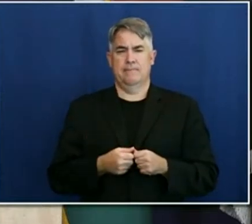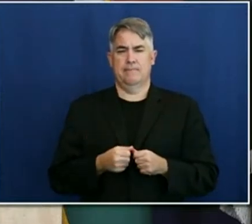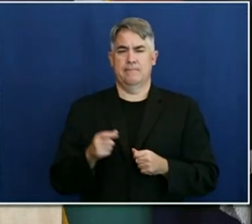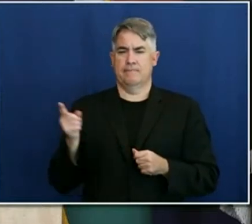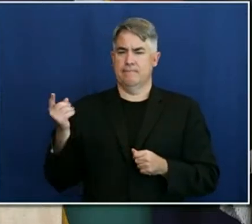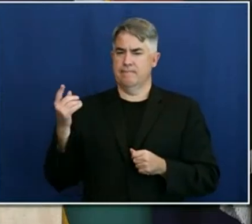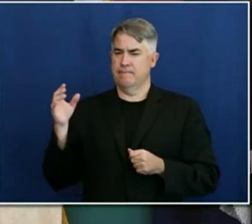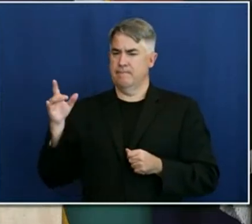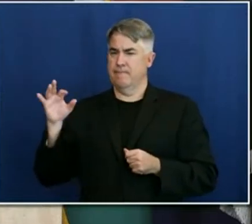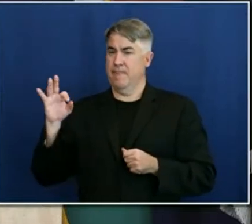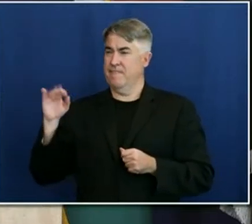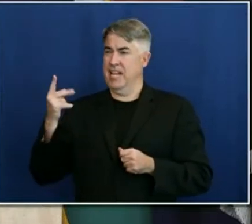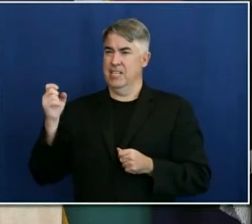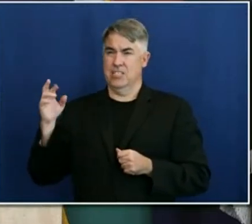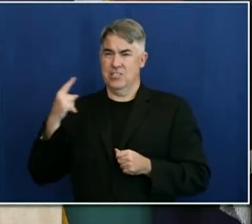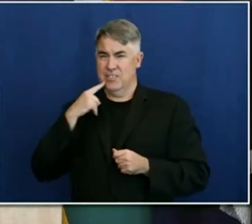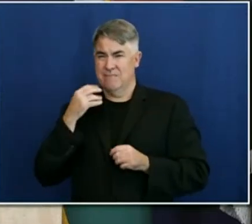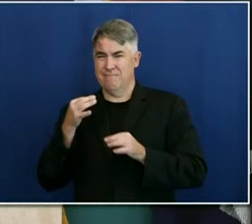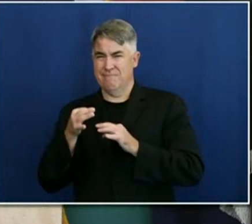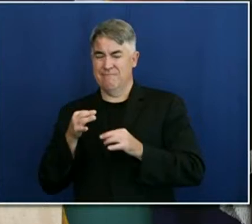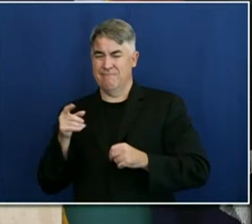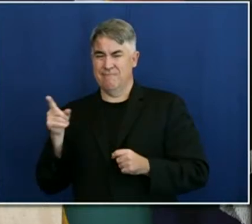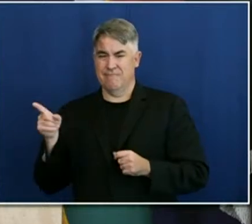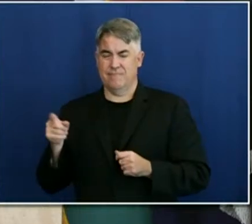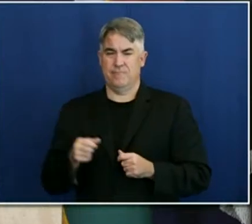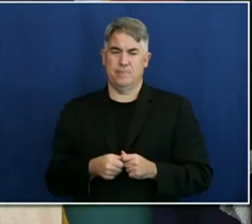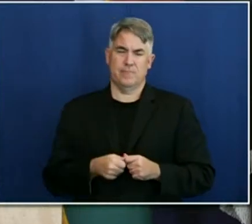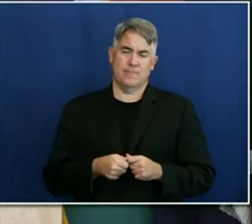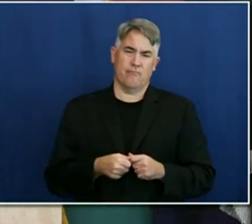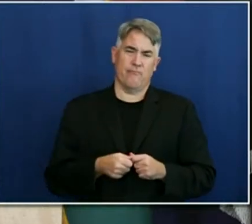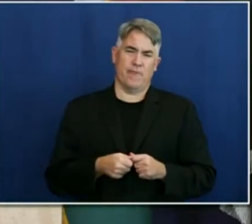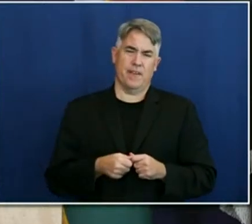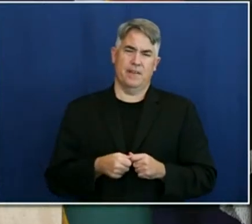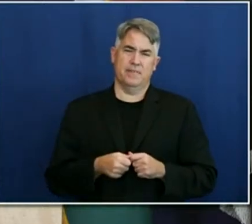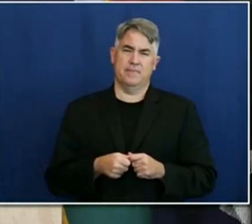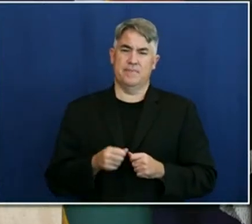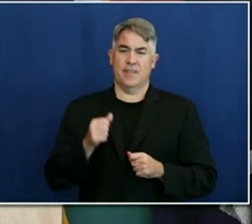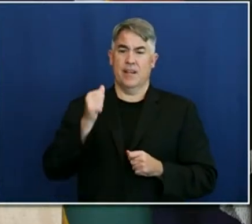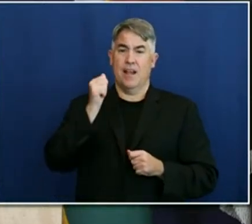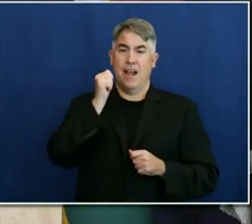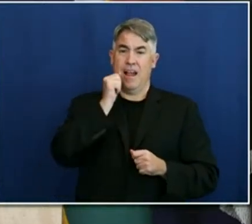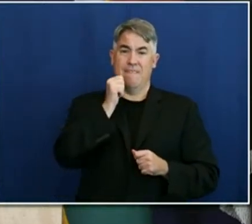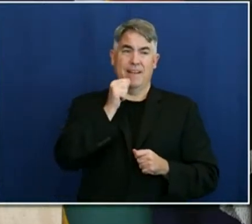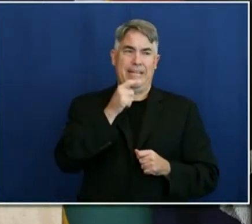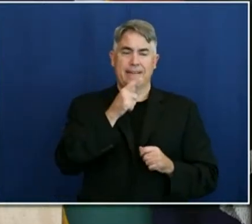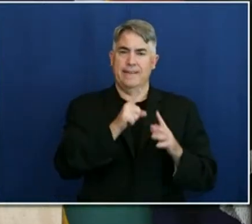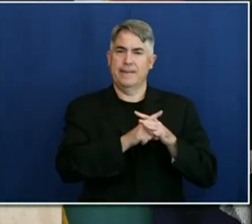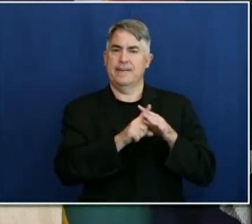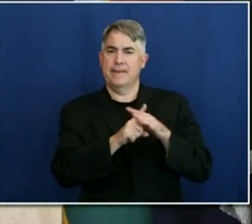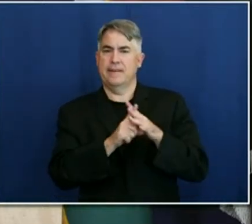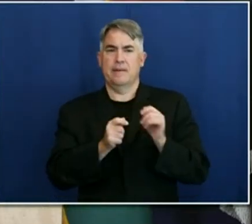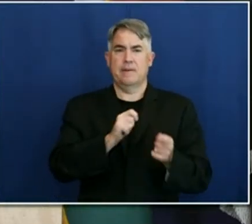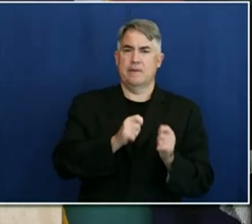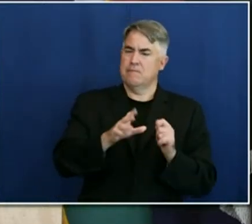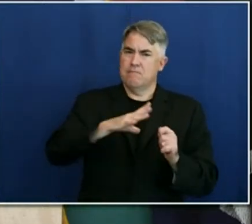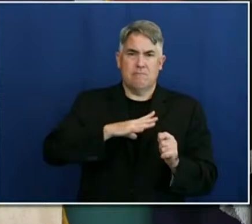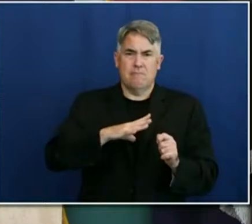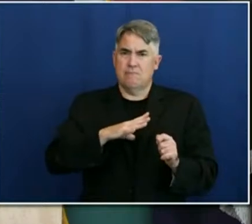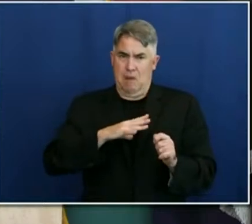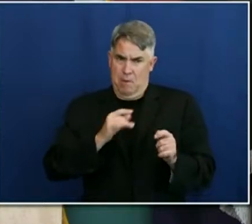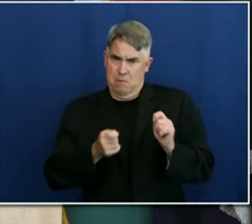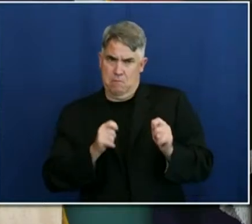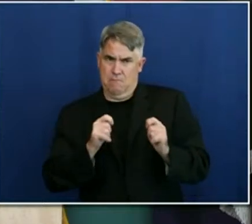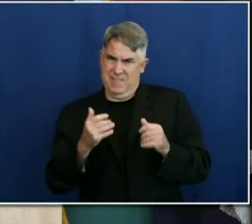Supervisor and Chair Fletcher today, things change. Things are not going to stay constant. So as